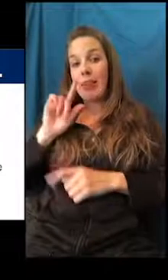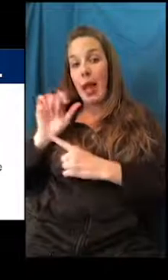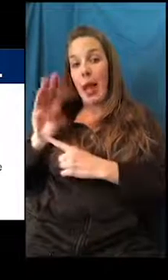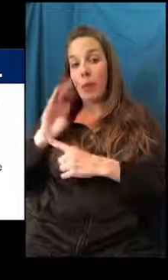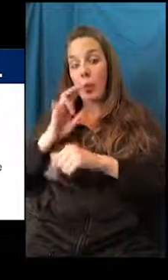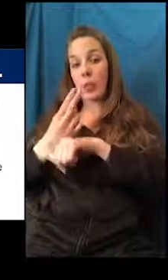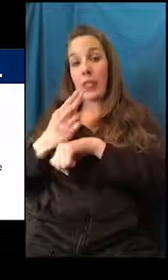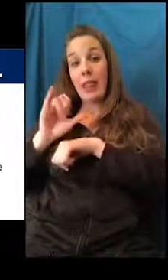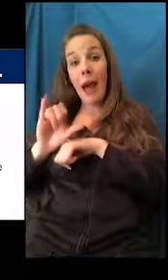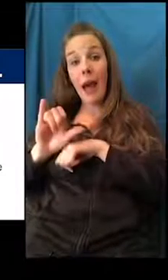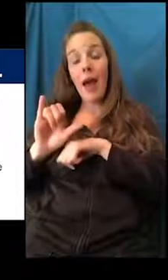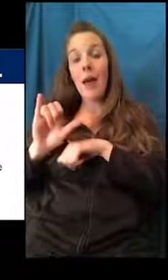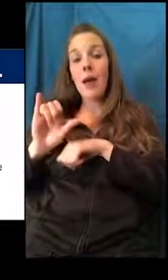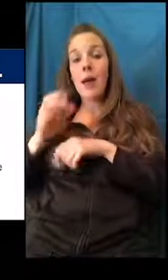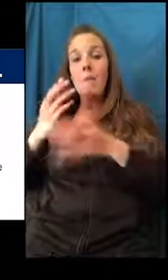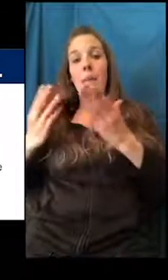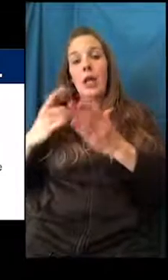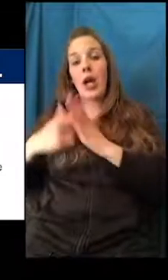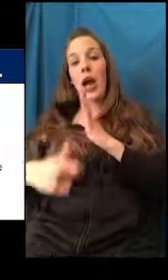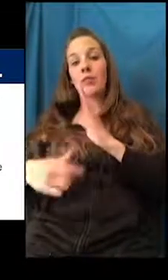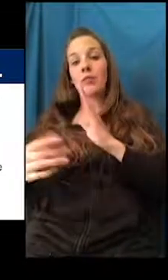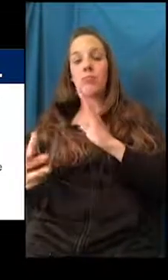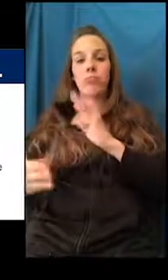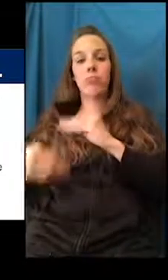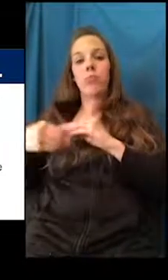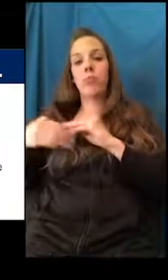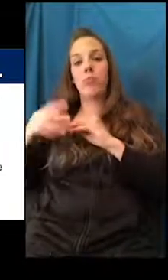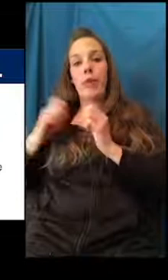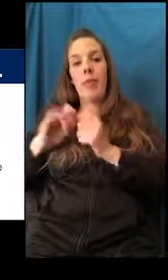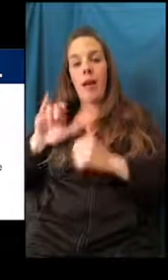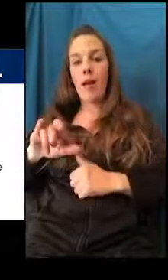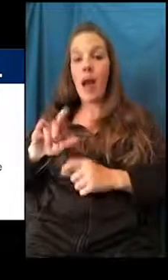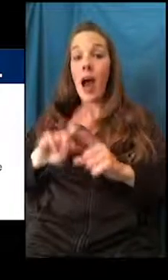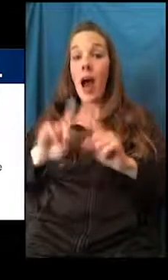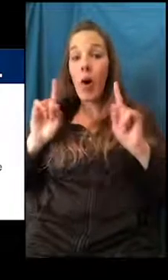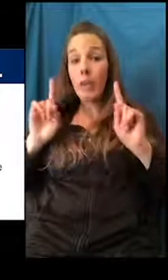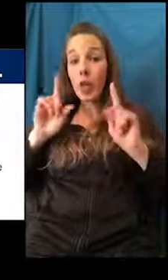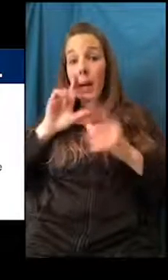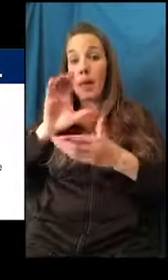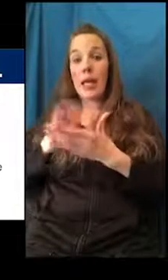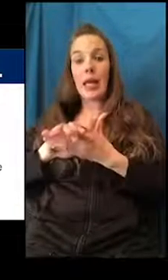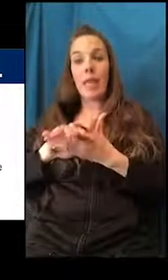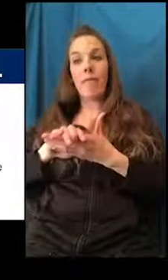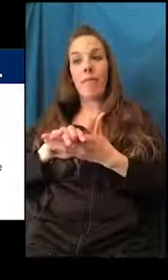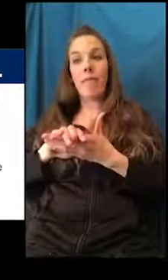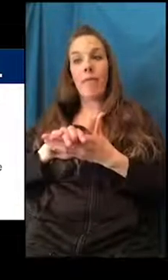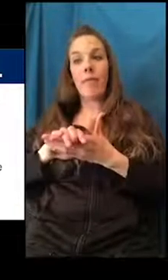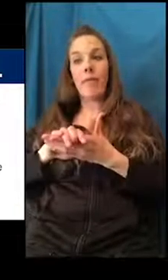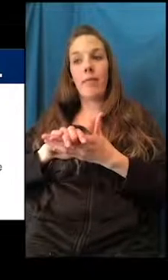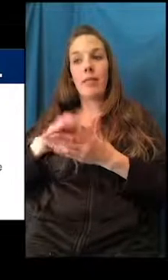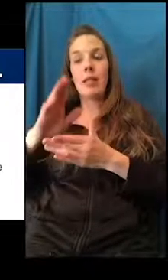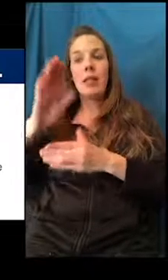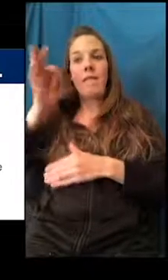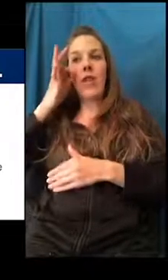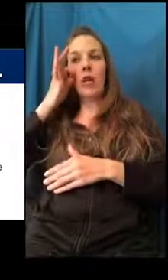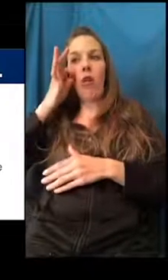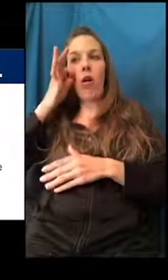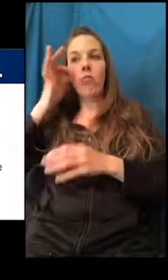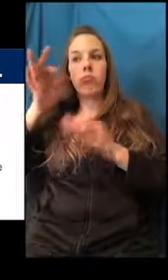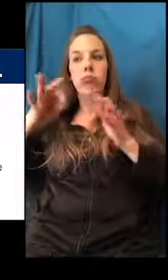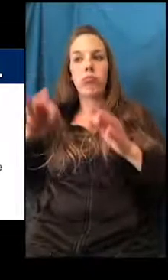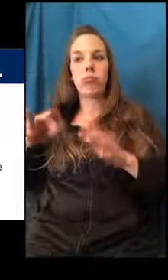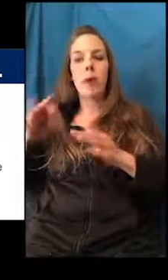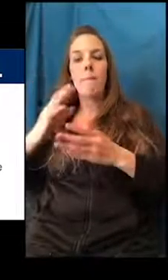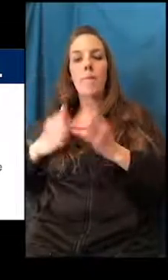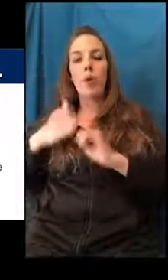may be a cost associated with that. However, I believe that there has been some federal guidance that most of the insurance companies are